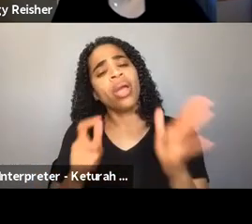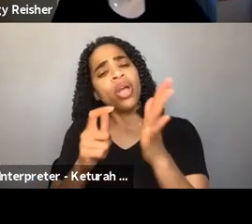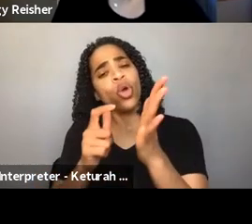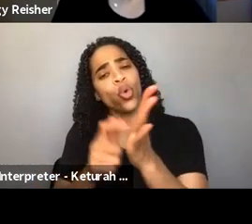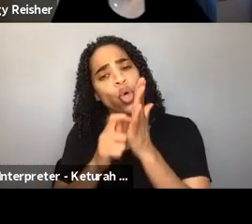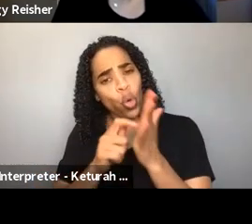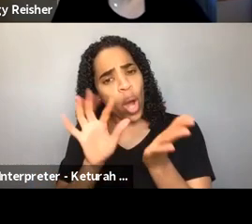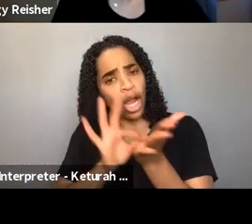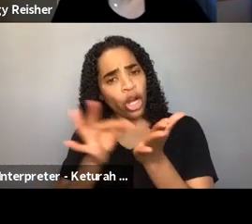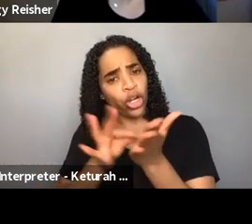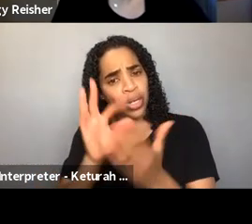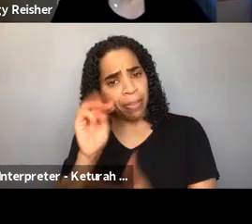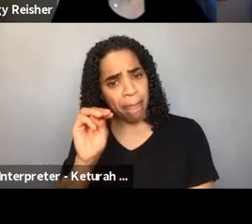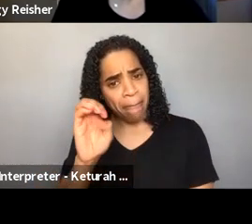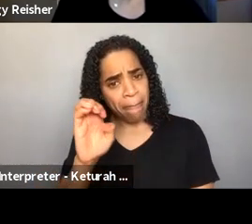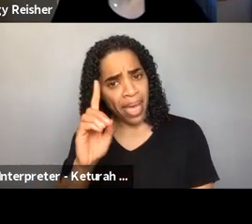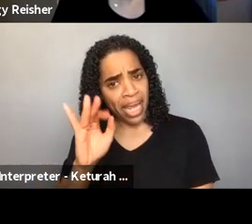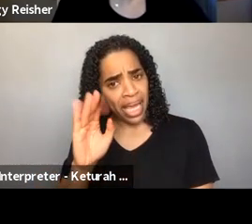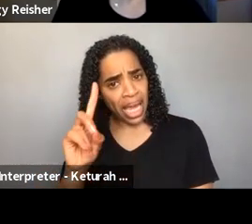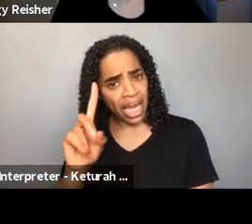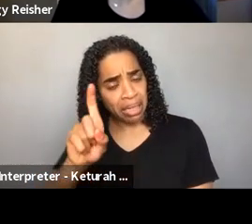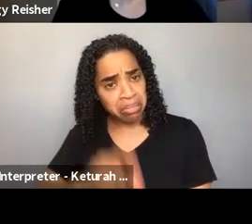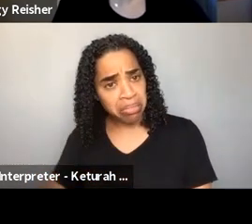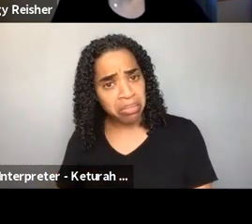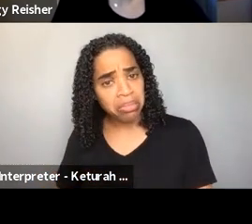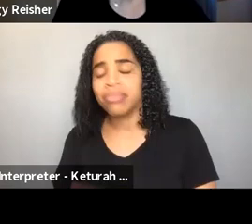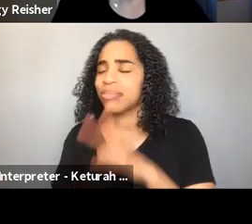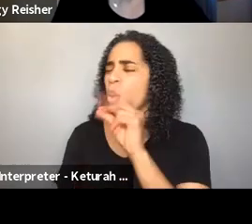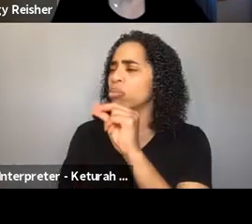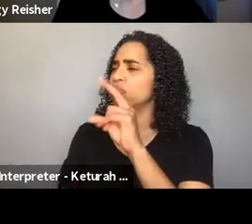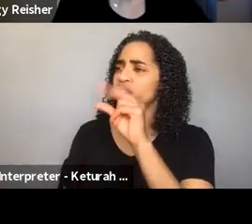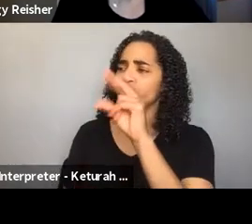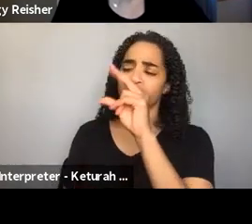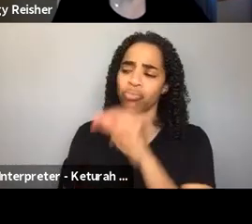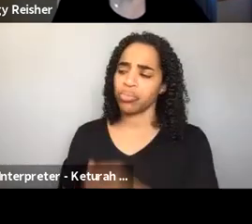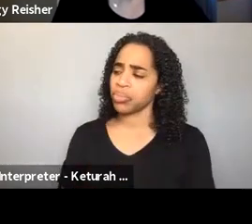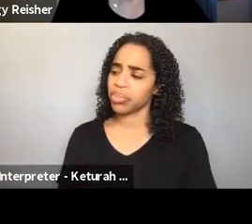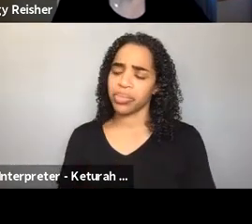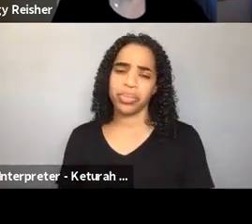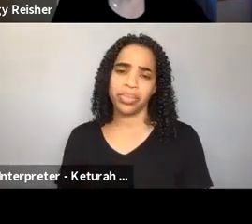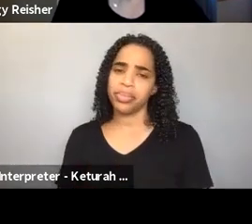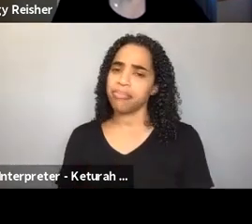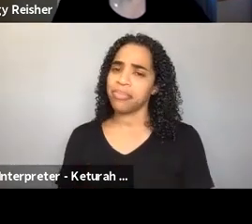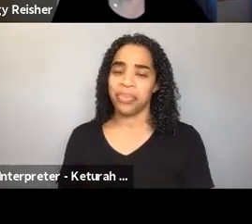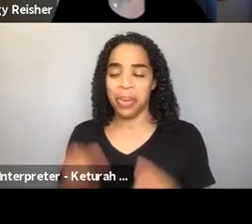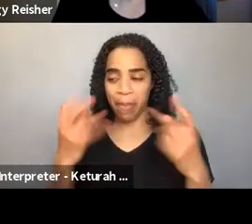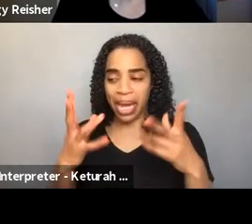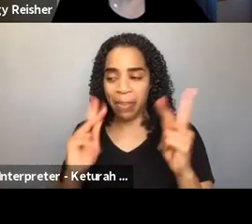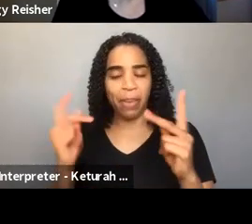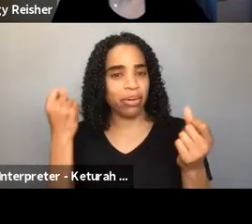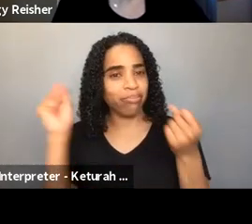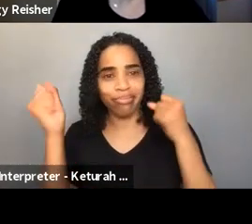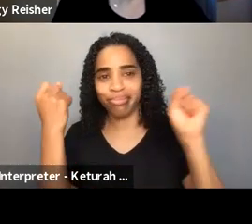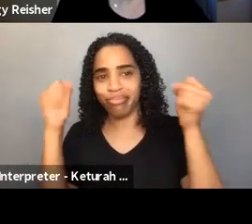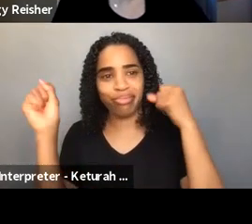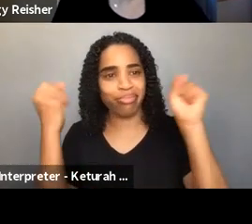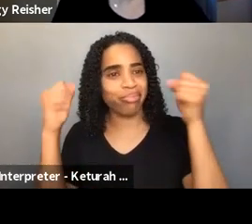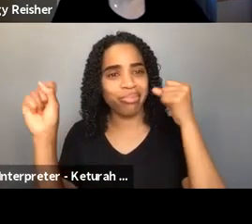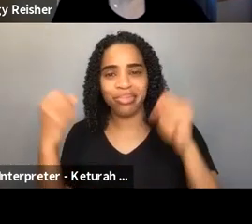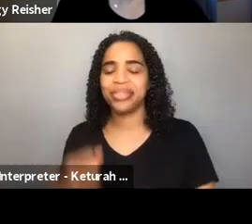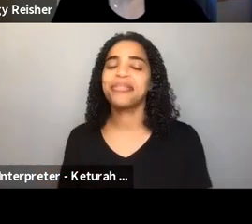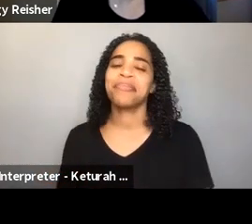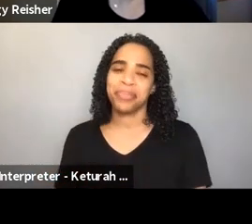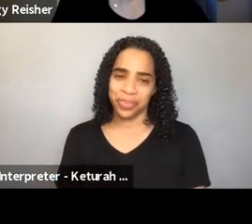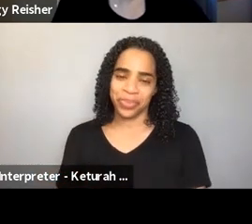use all this? No. No, I'm seeing shaking absolutely heads not. all the way across for you and in